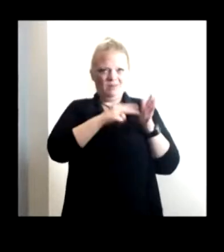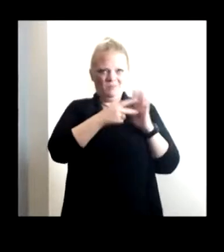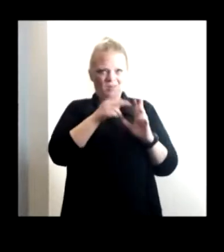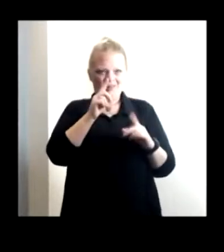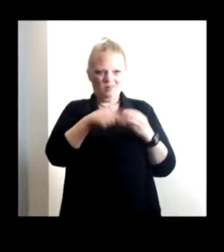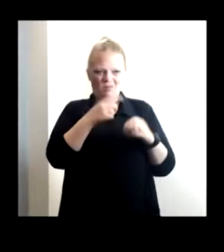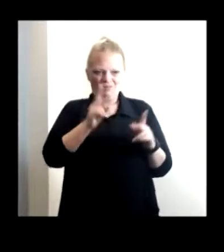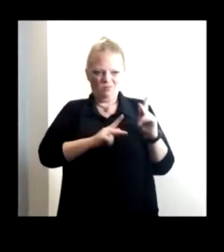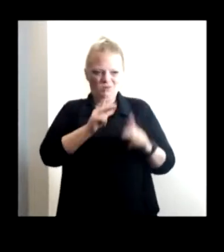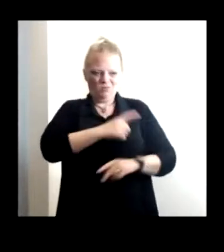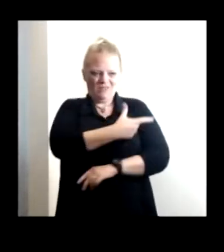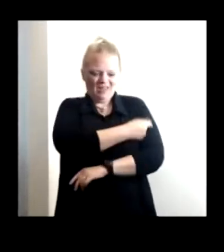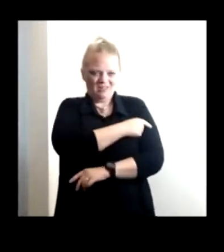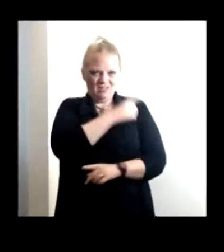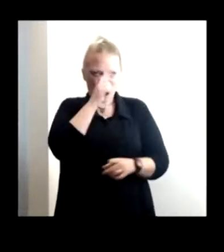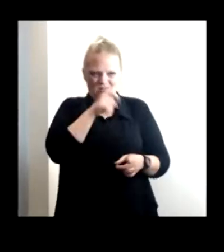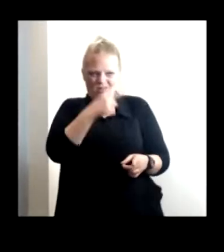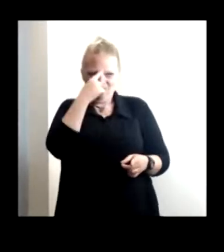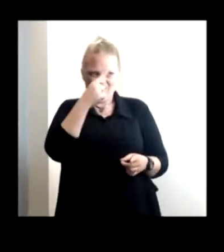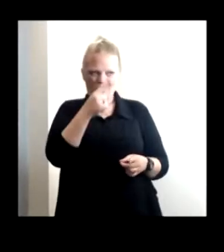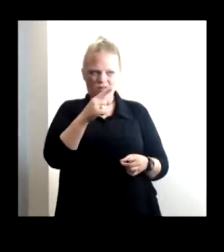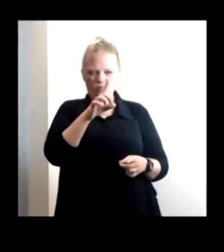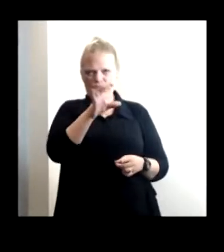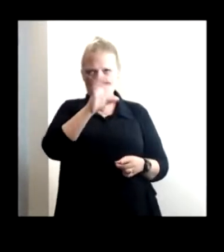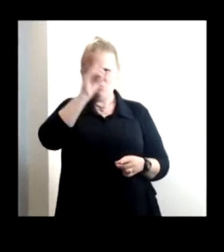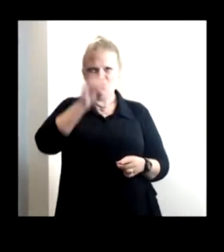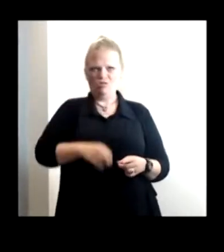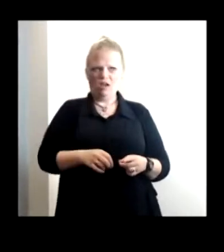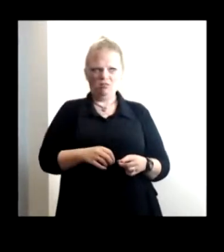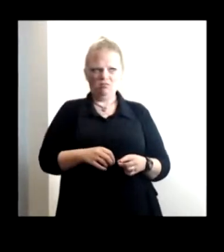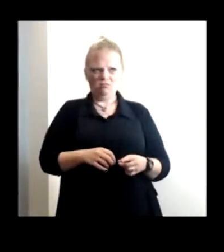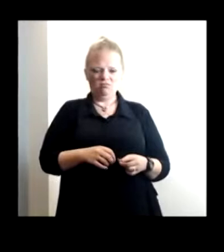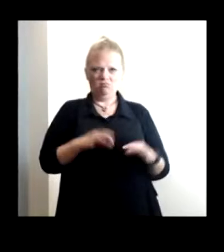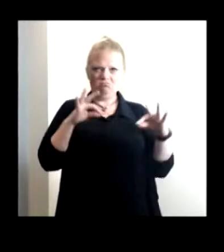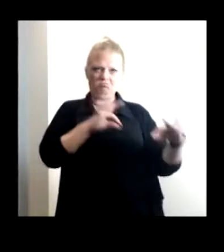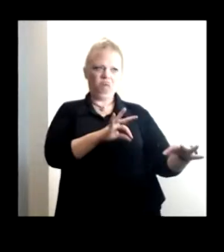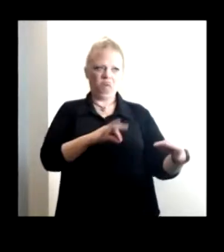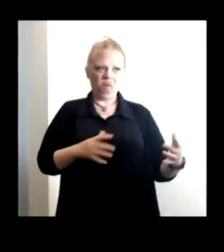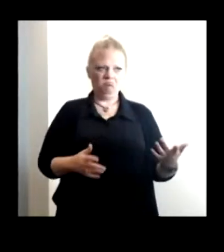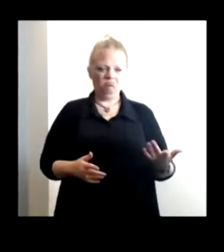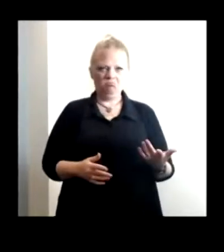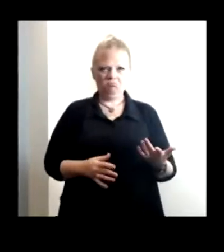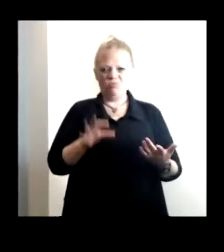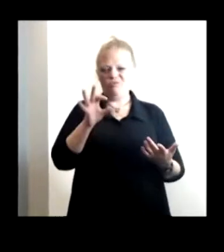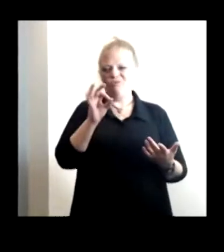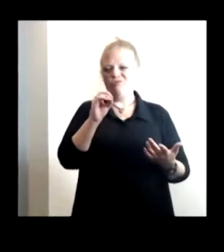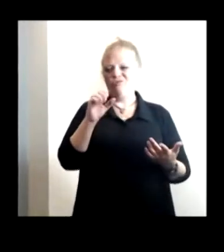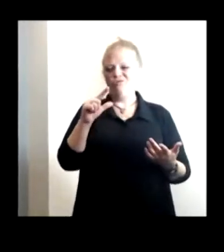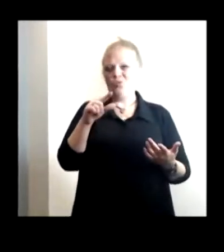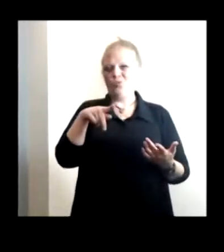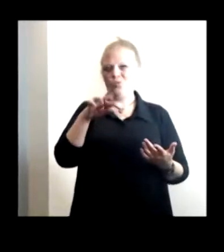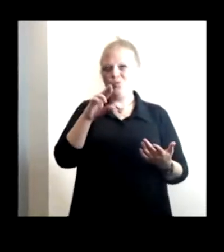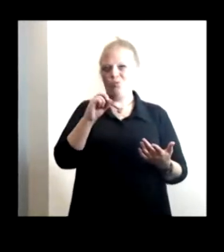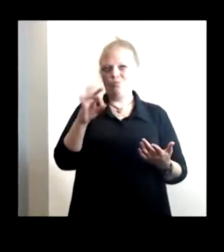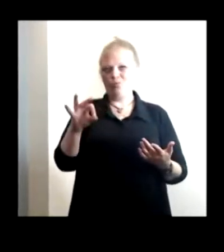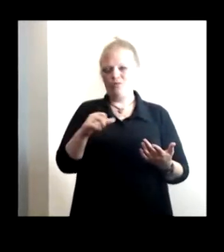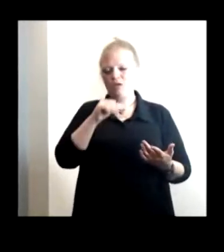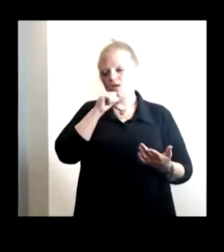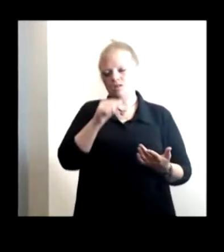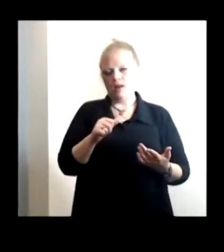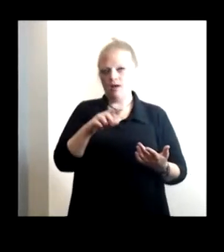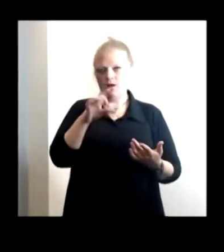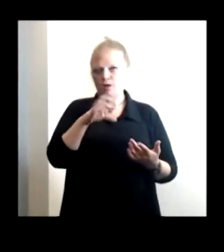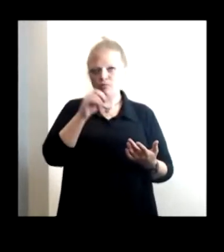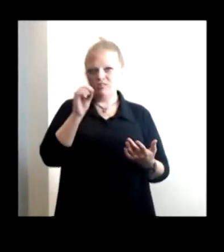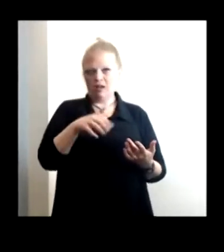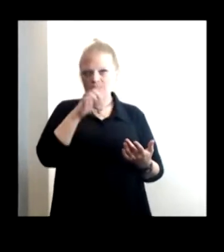thought that the vaccine was 100% sort of foolproof? I guess is one way to put it. We know the vaccine is not 100% foolproof